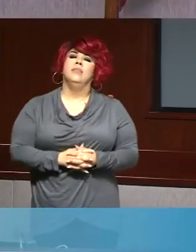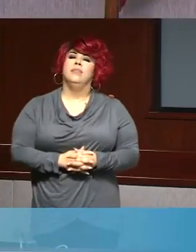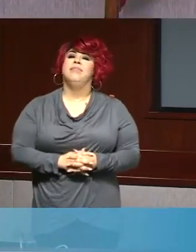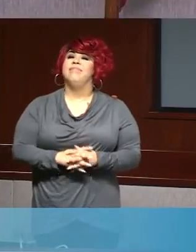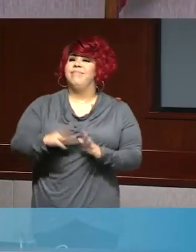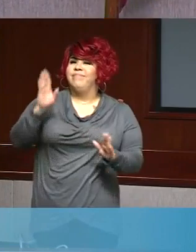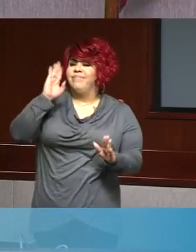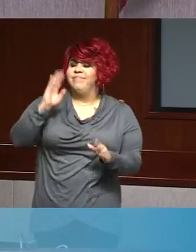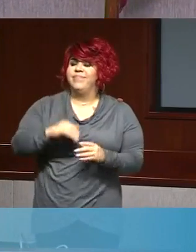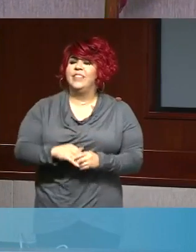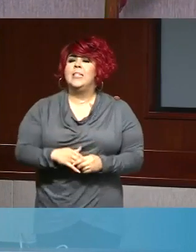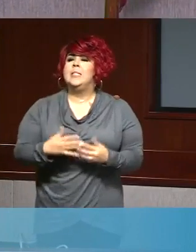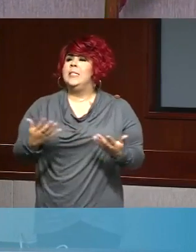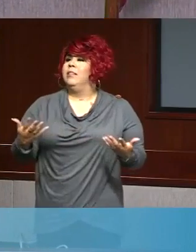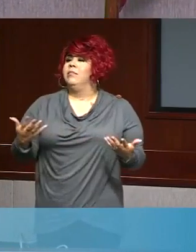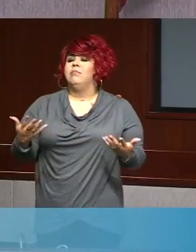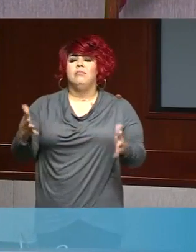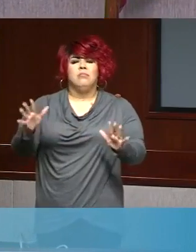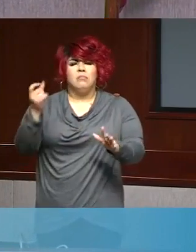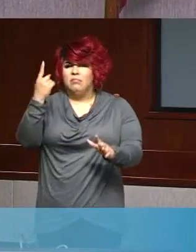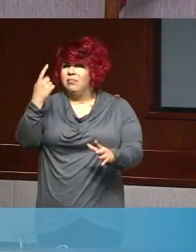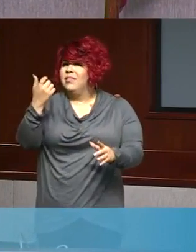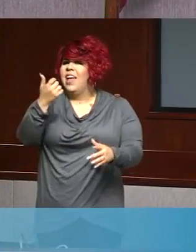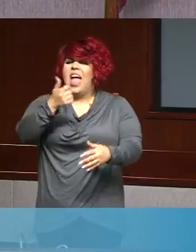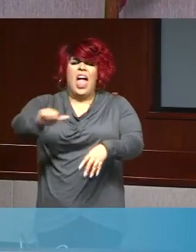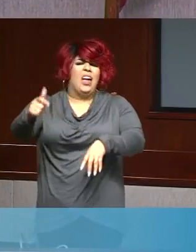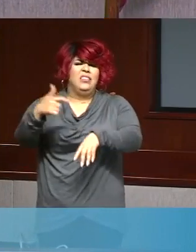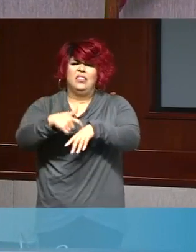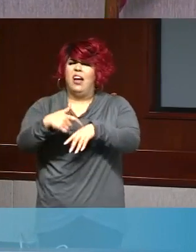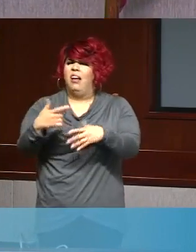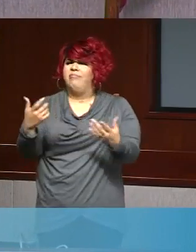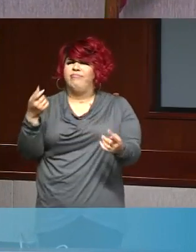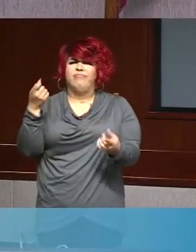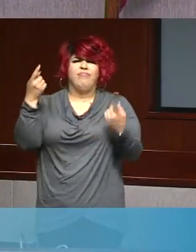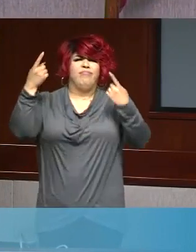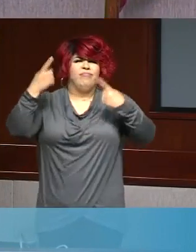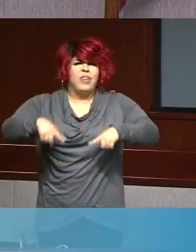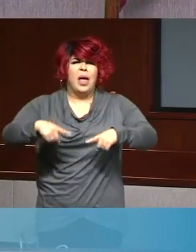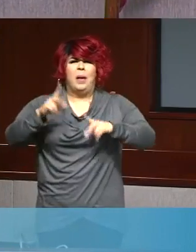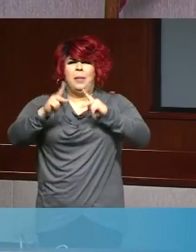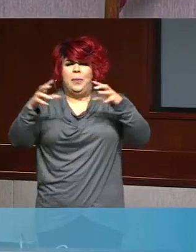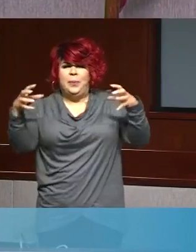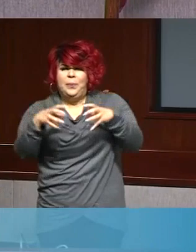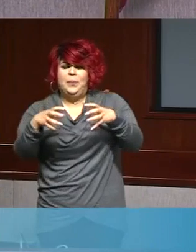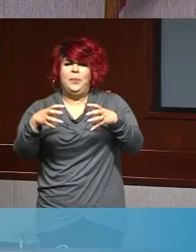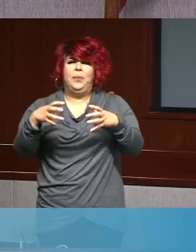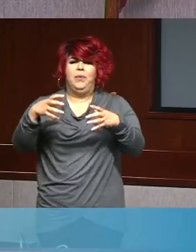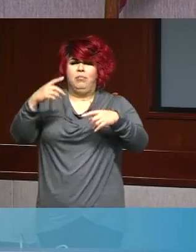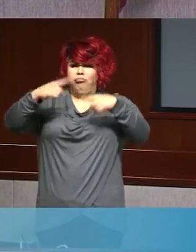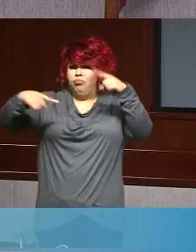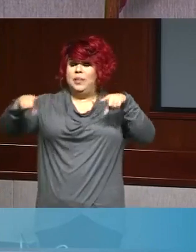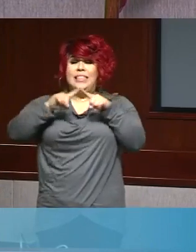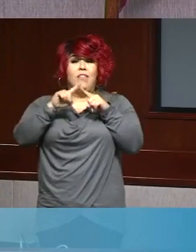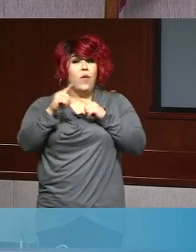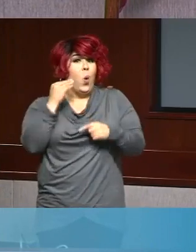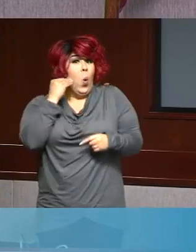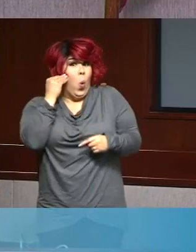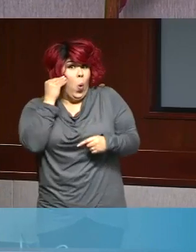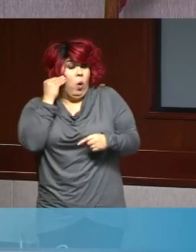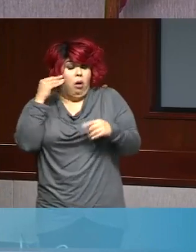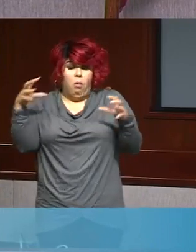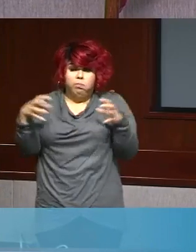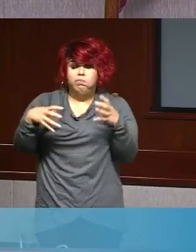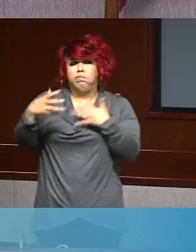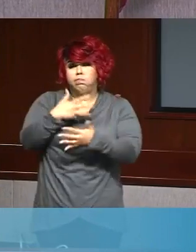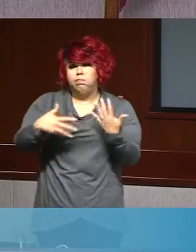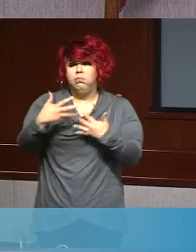Hi, Karen. Anytime there is a gathering, a large gathering of many people from different households, that does bring about some